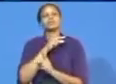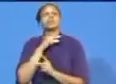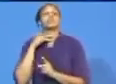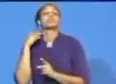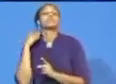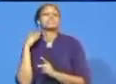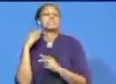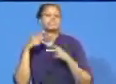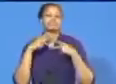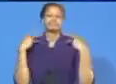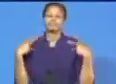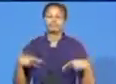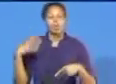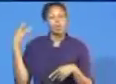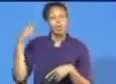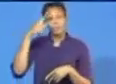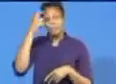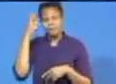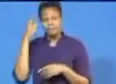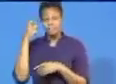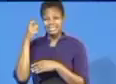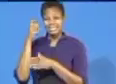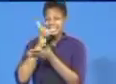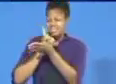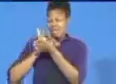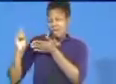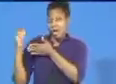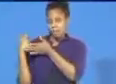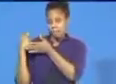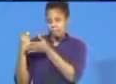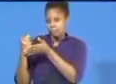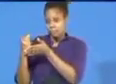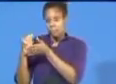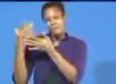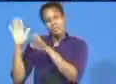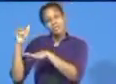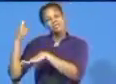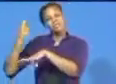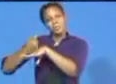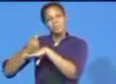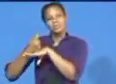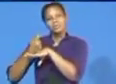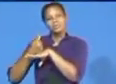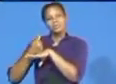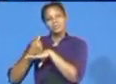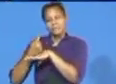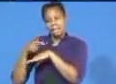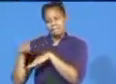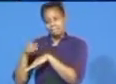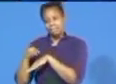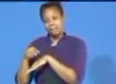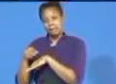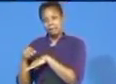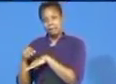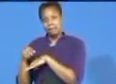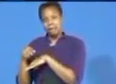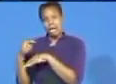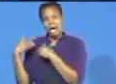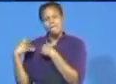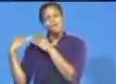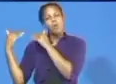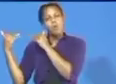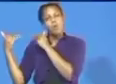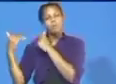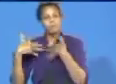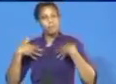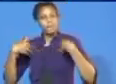priest, because divine provision was already made and they had an expectation